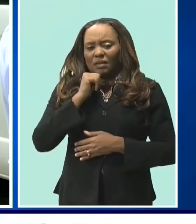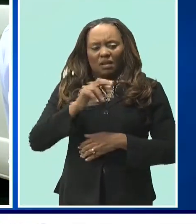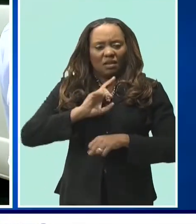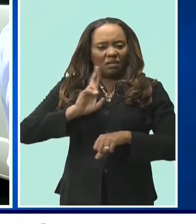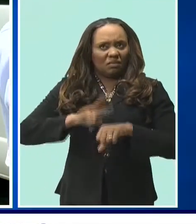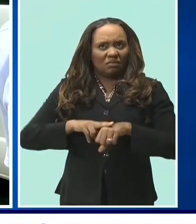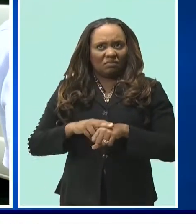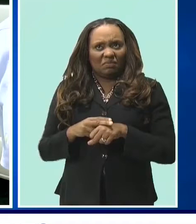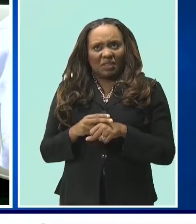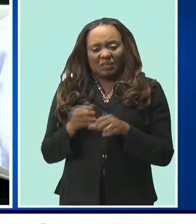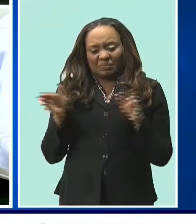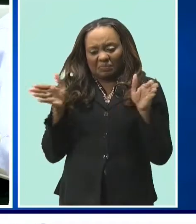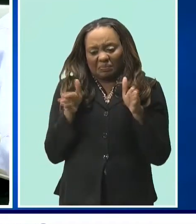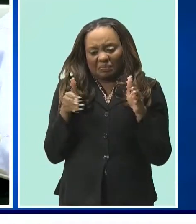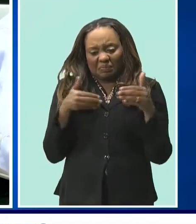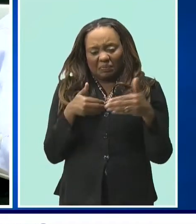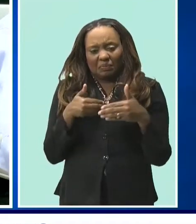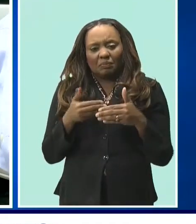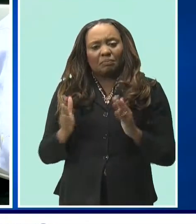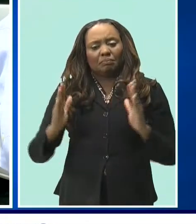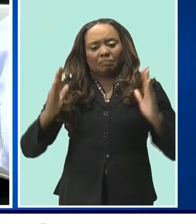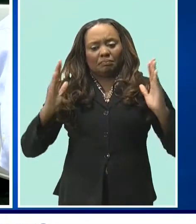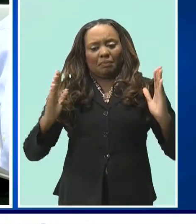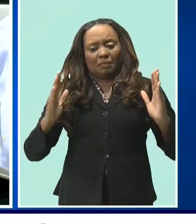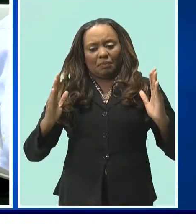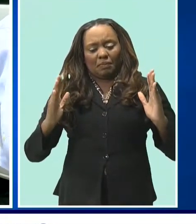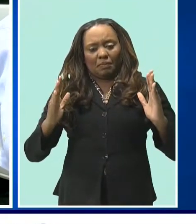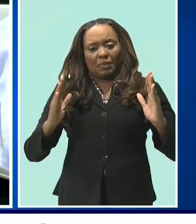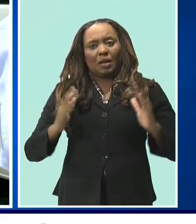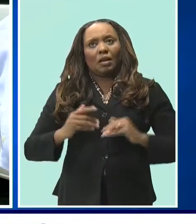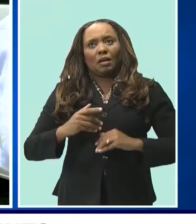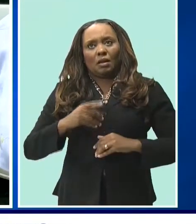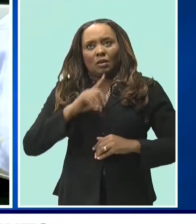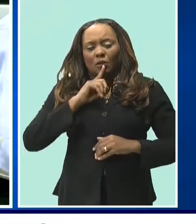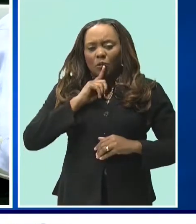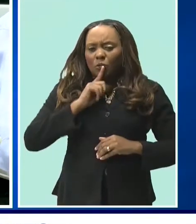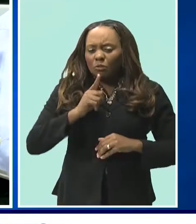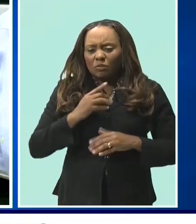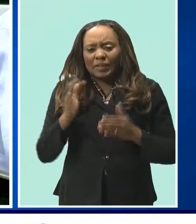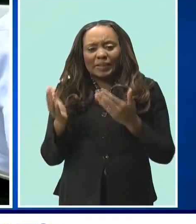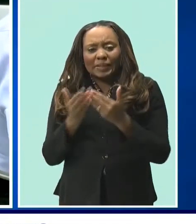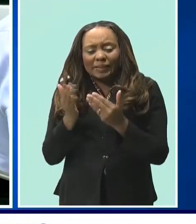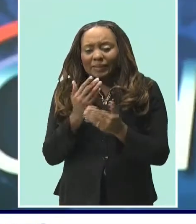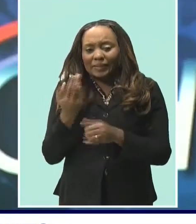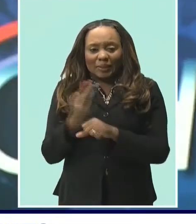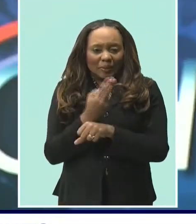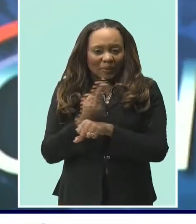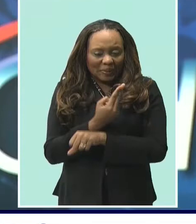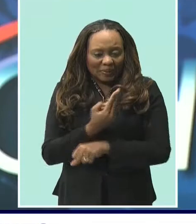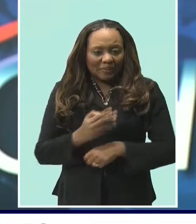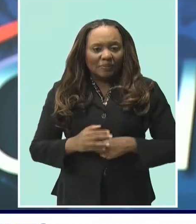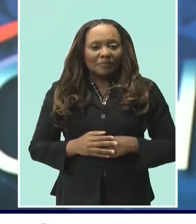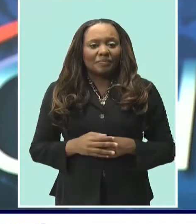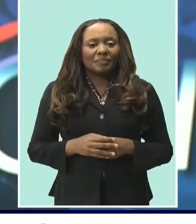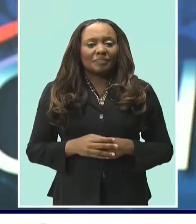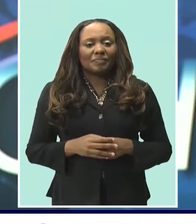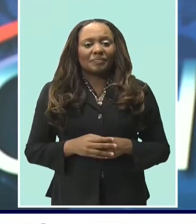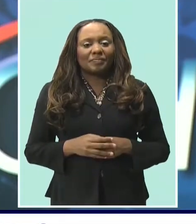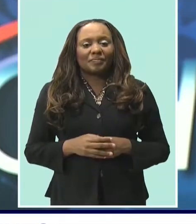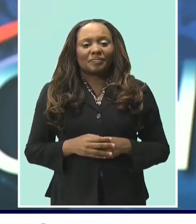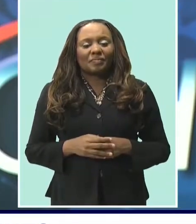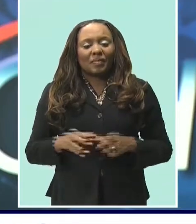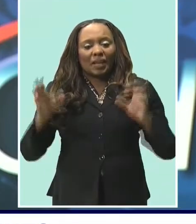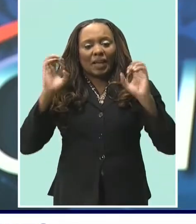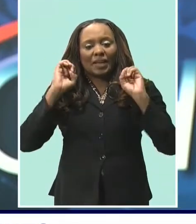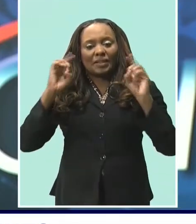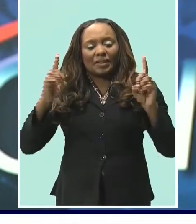regular small device. They're pretty big, they're desktops. They're very user-friendly. And Acting Chief Education